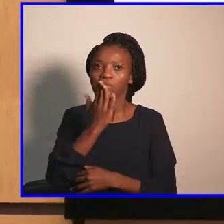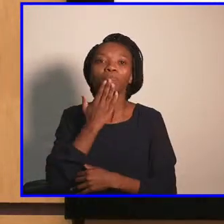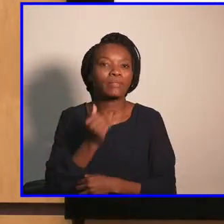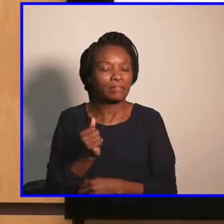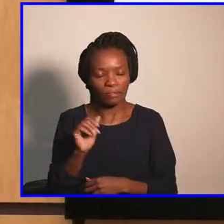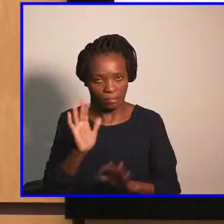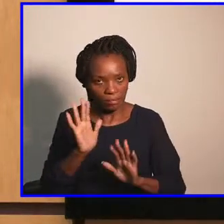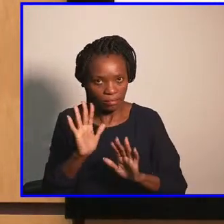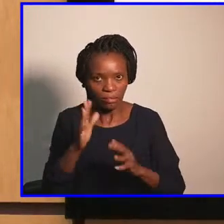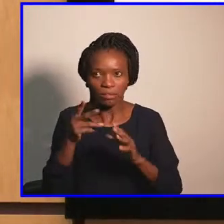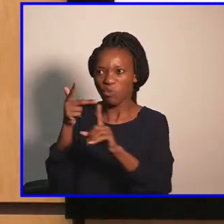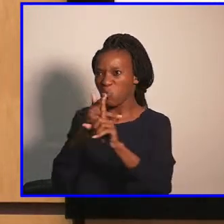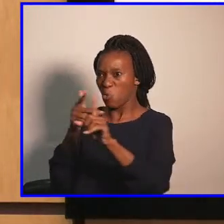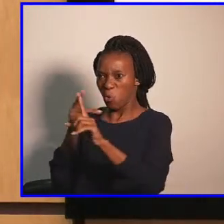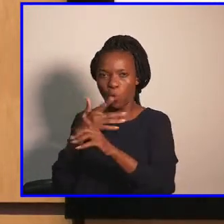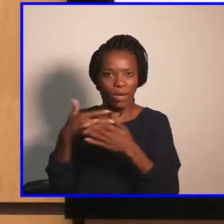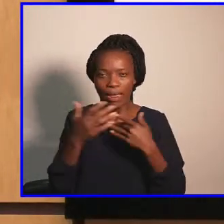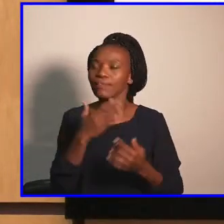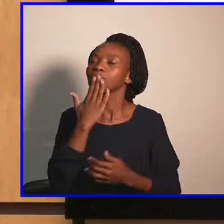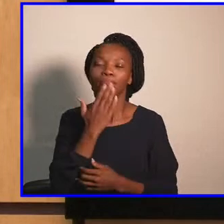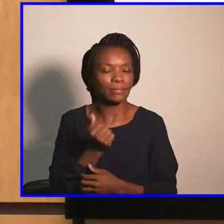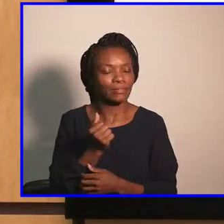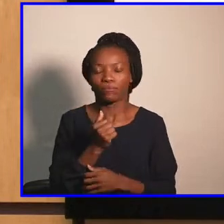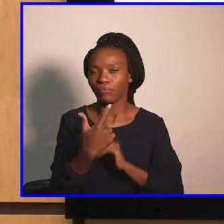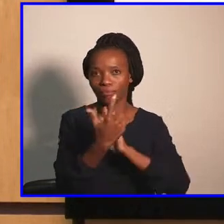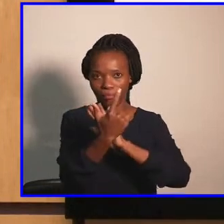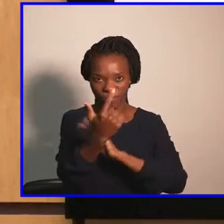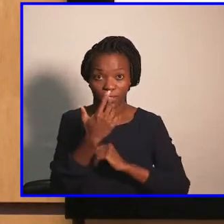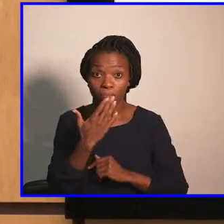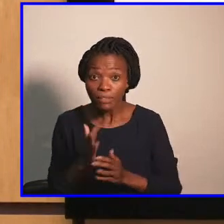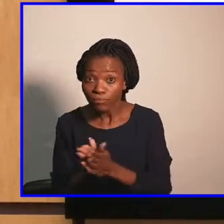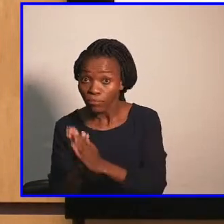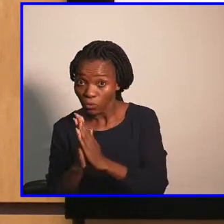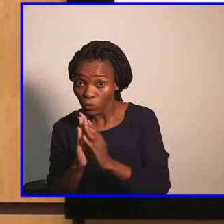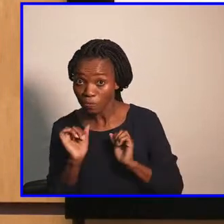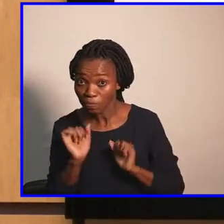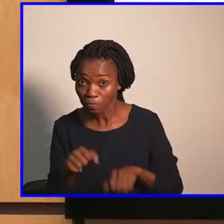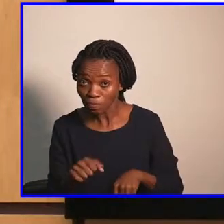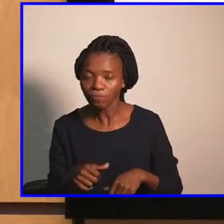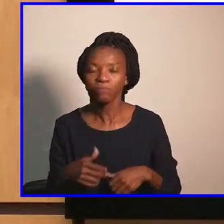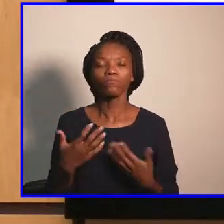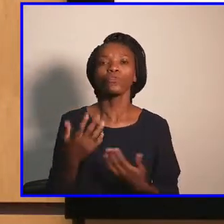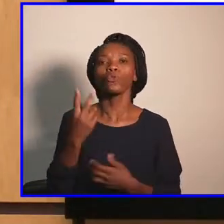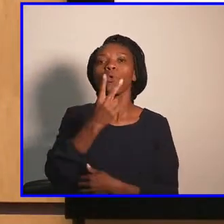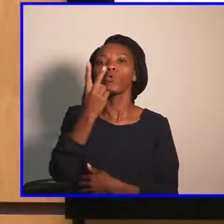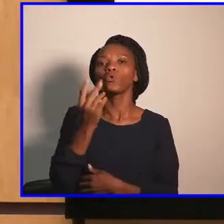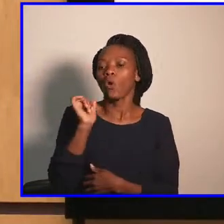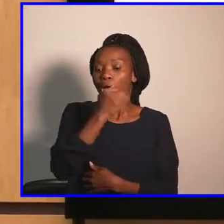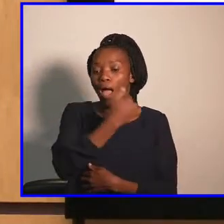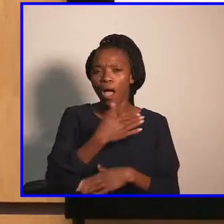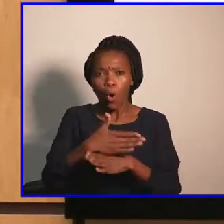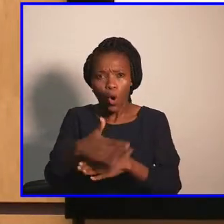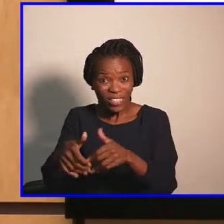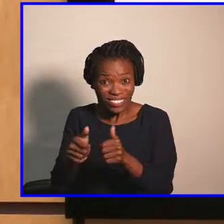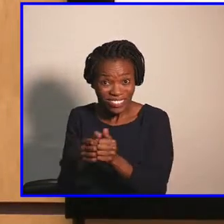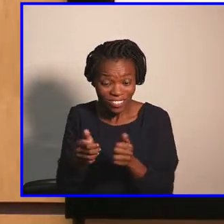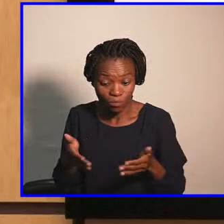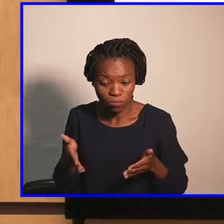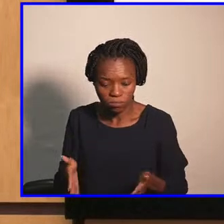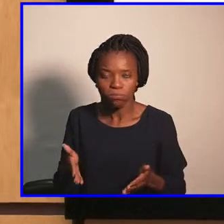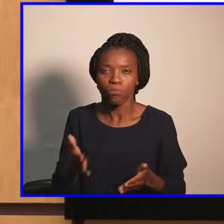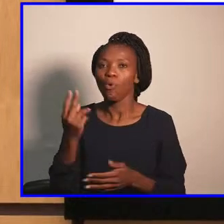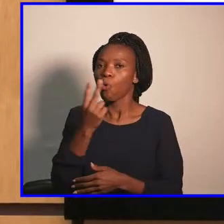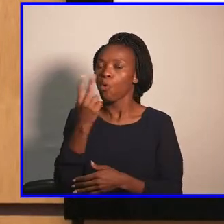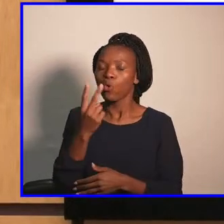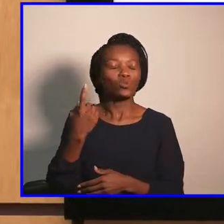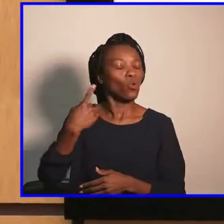bridge. That is the request that we have for everybody. And to our colleagues, we are also not